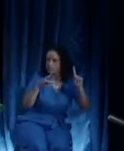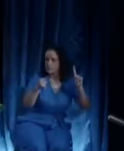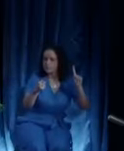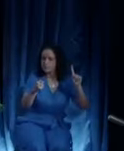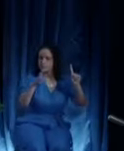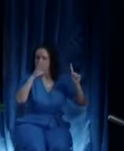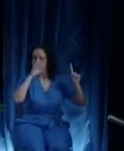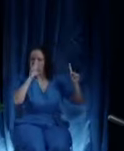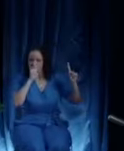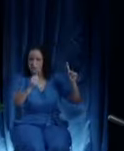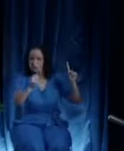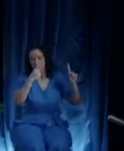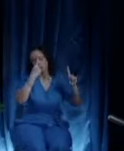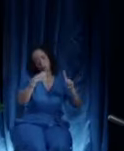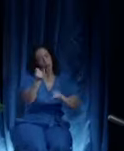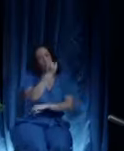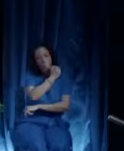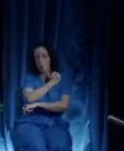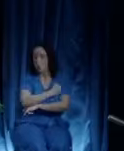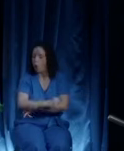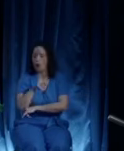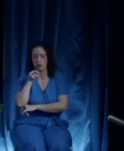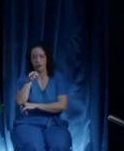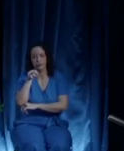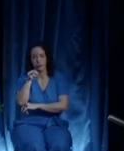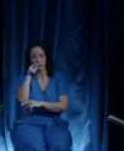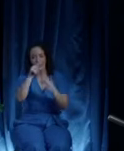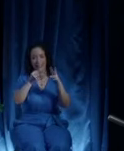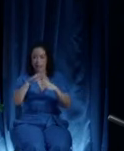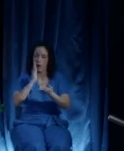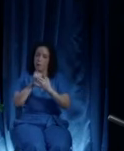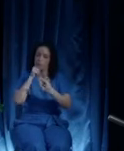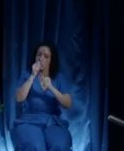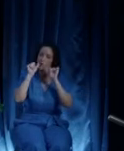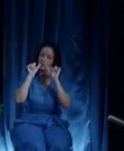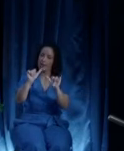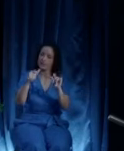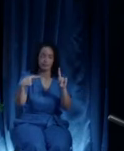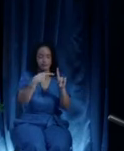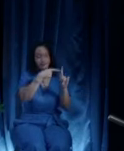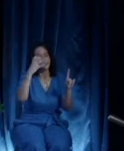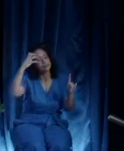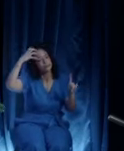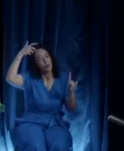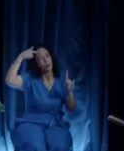almost, is as a favourite. Yeah, the monarch is in